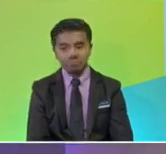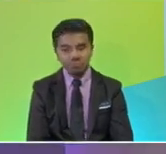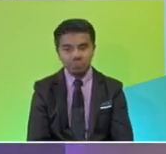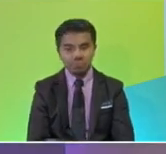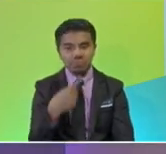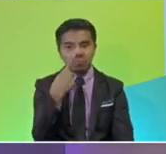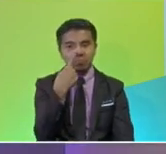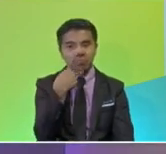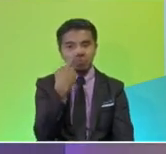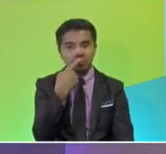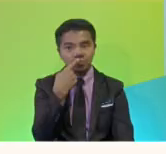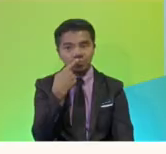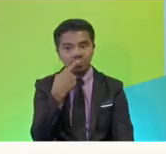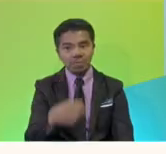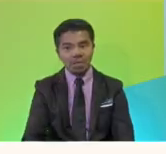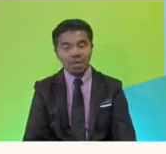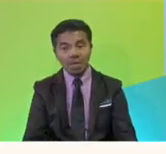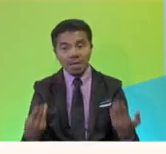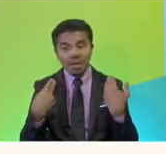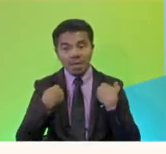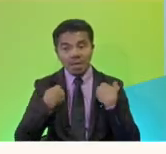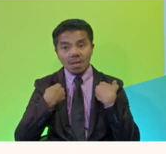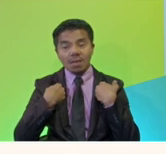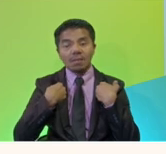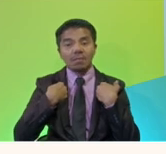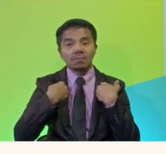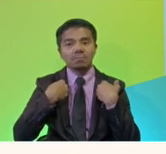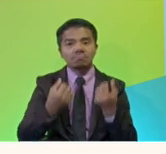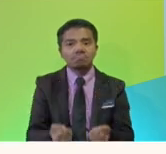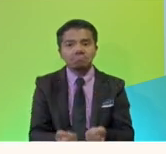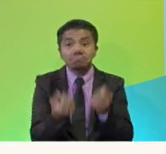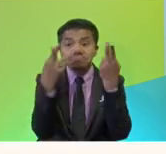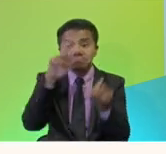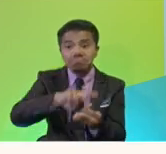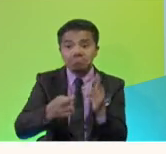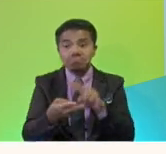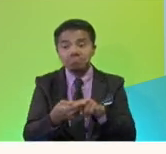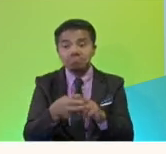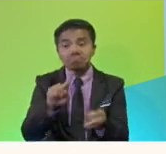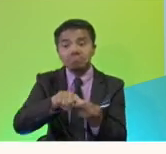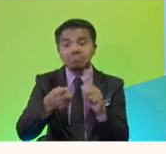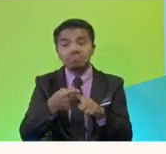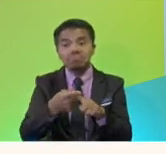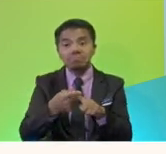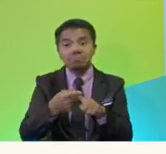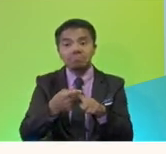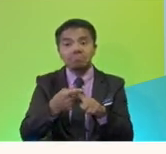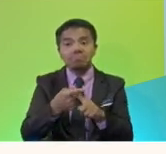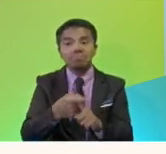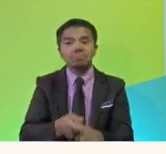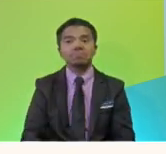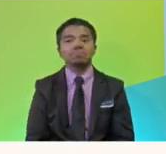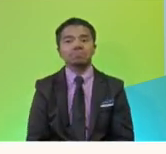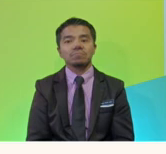made a lot of friends by doing sports? Is it Laura or is it Tia? Okay. Who made a lot of